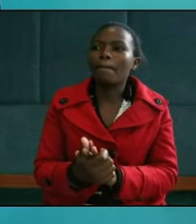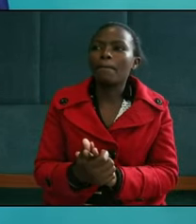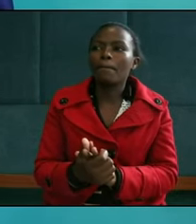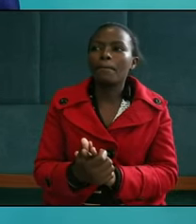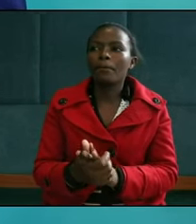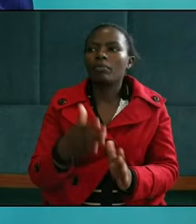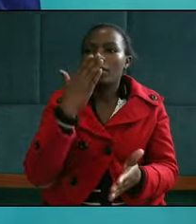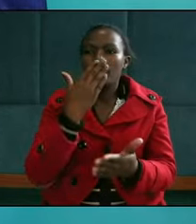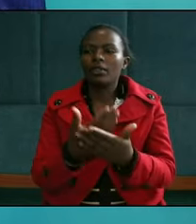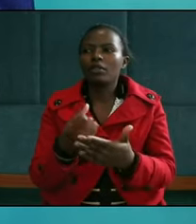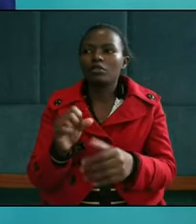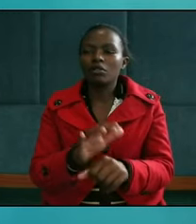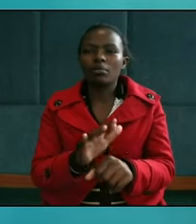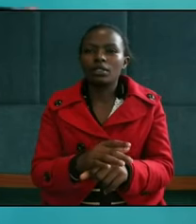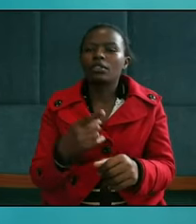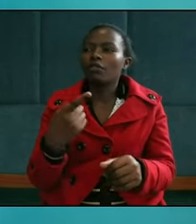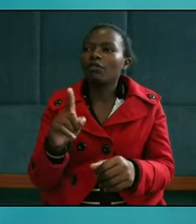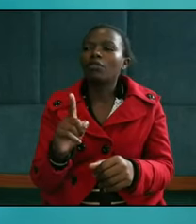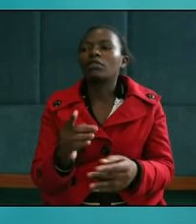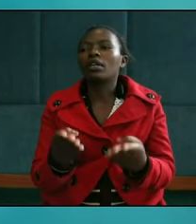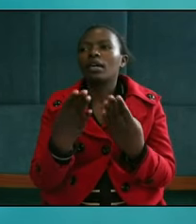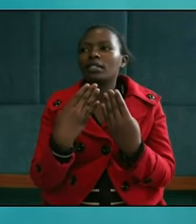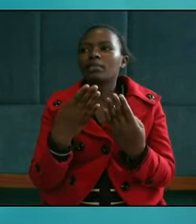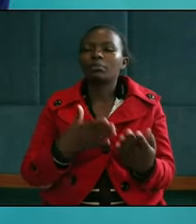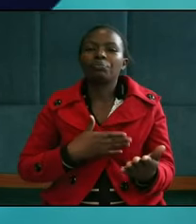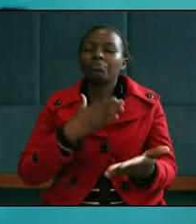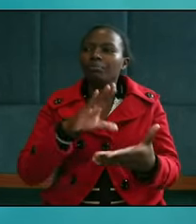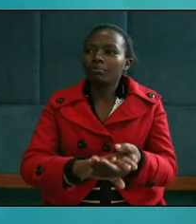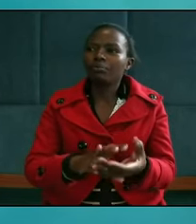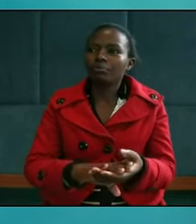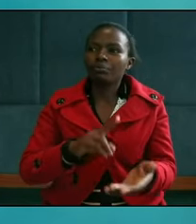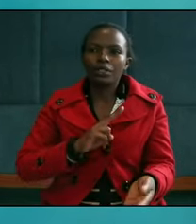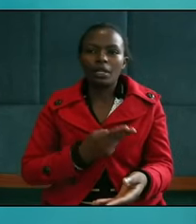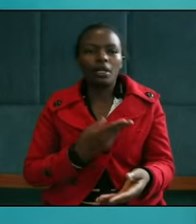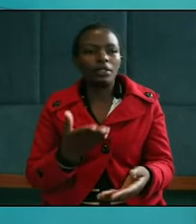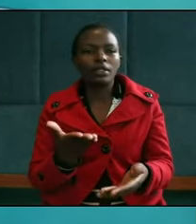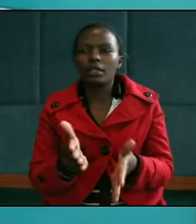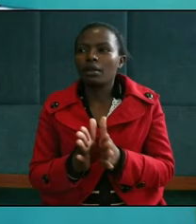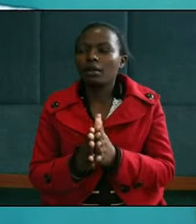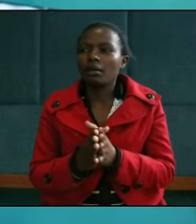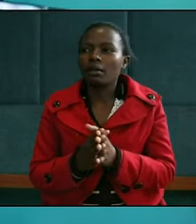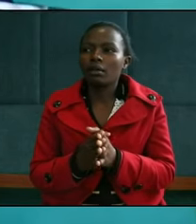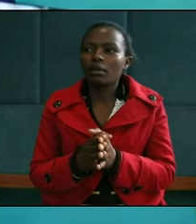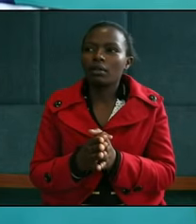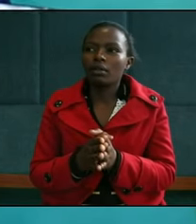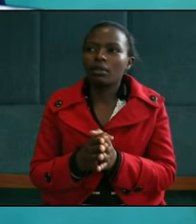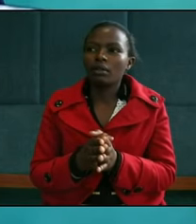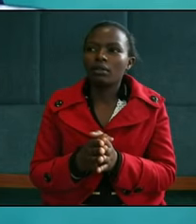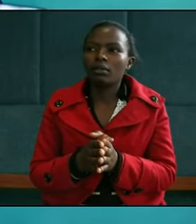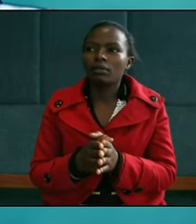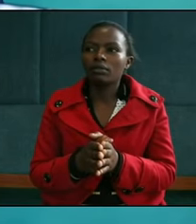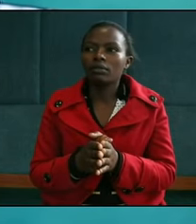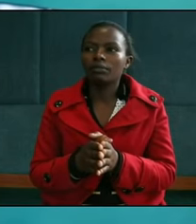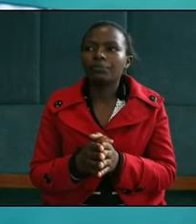Thank you so much for accepting my ambush. So when we meet on the other side outside this building, we will